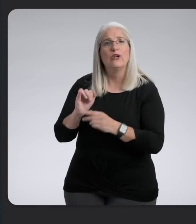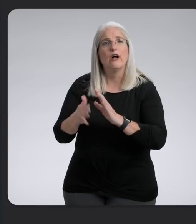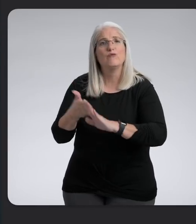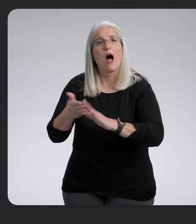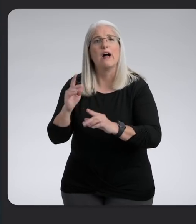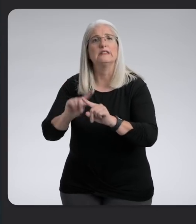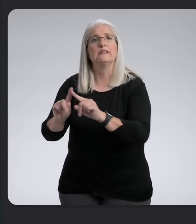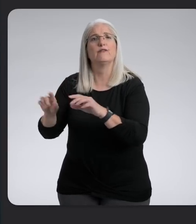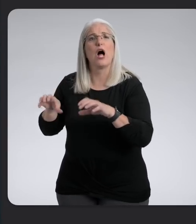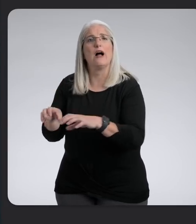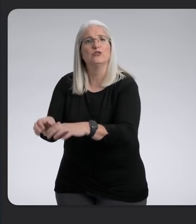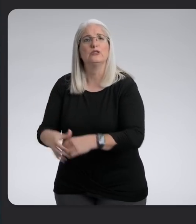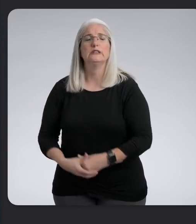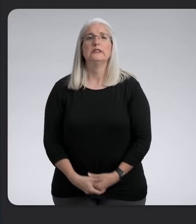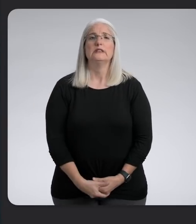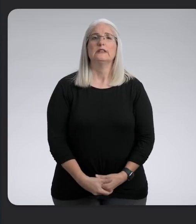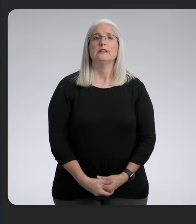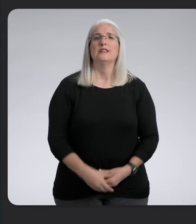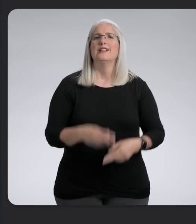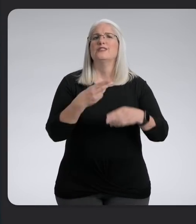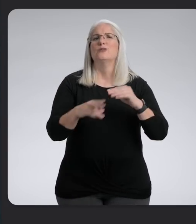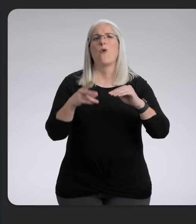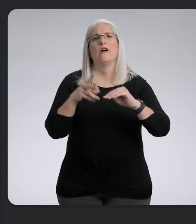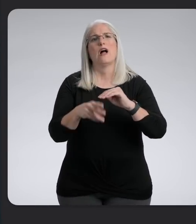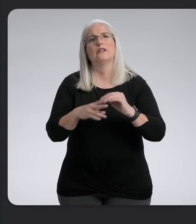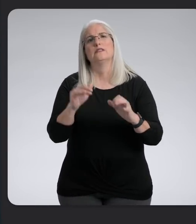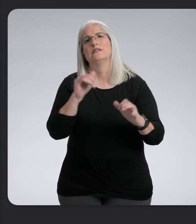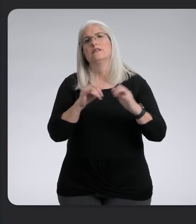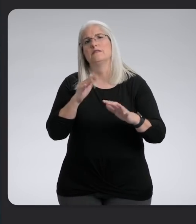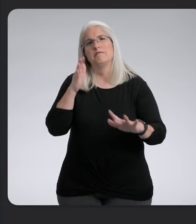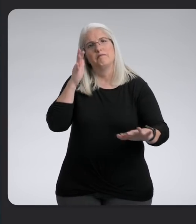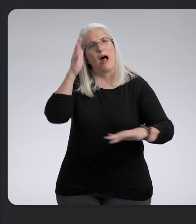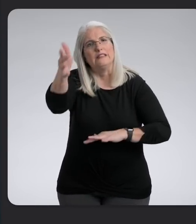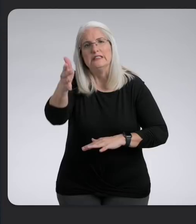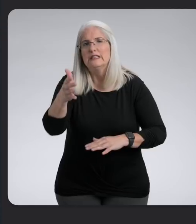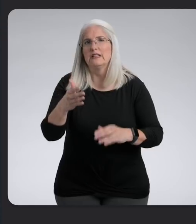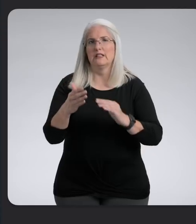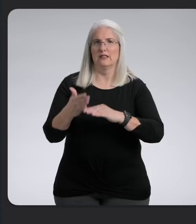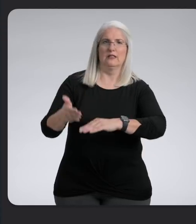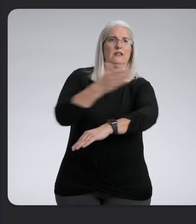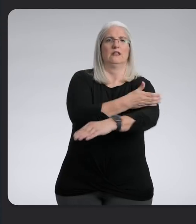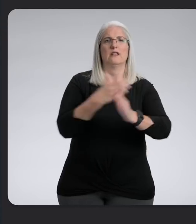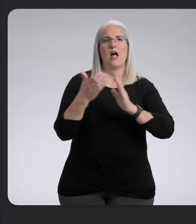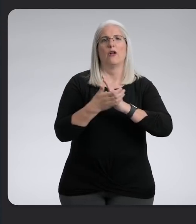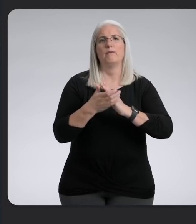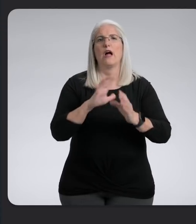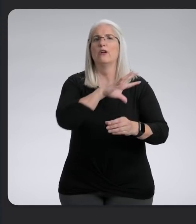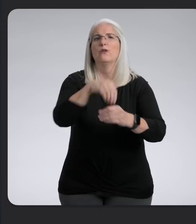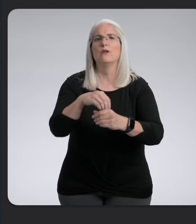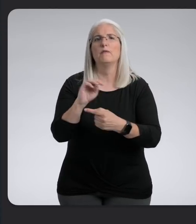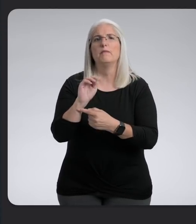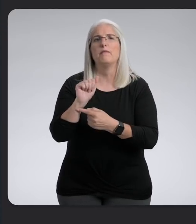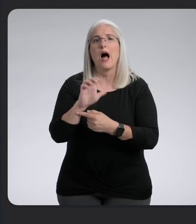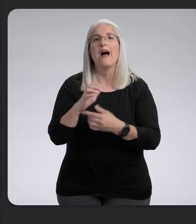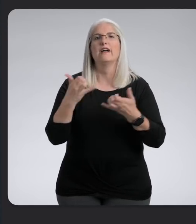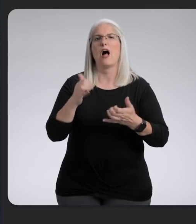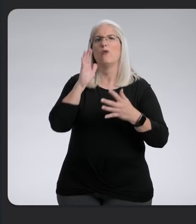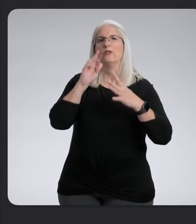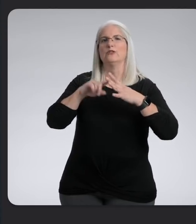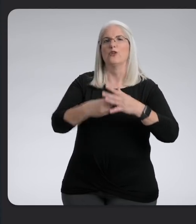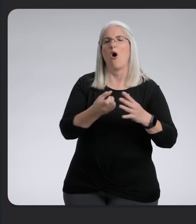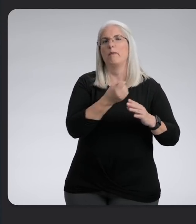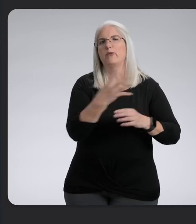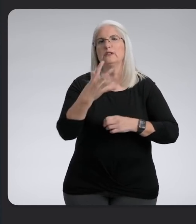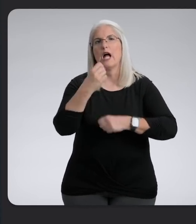Shortcuts is the future of automation on Mac, and this is just the start of a multi-year transition. Automator will continue